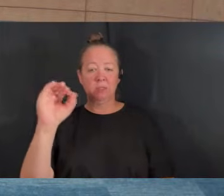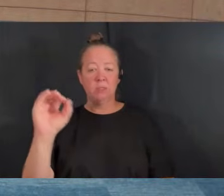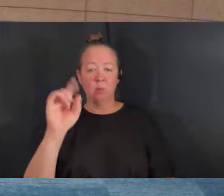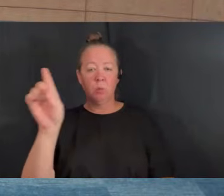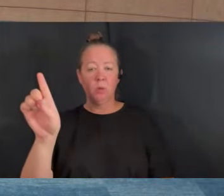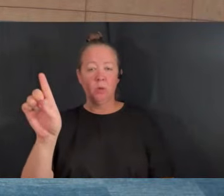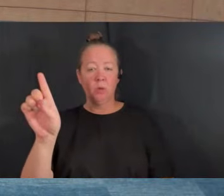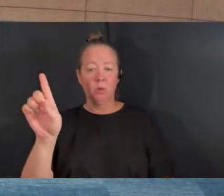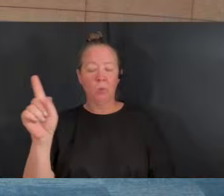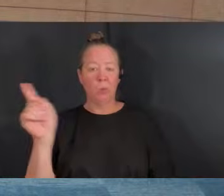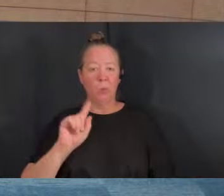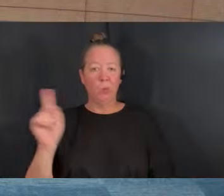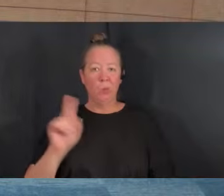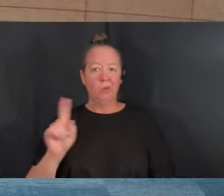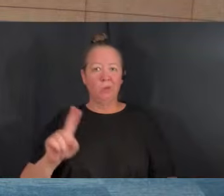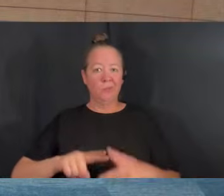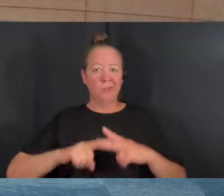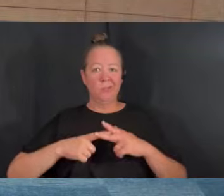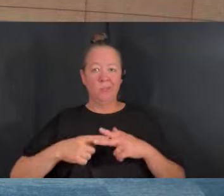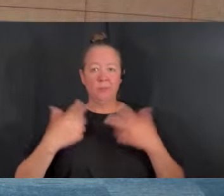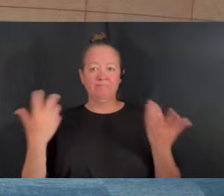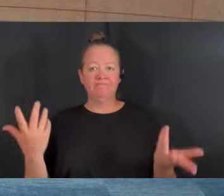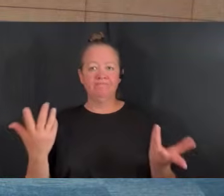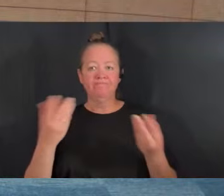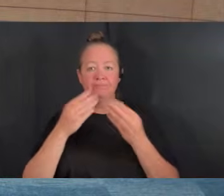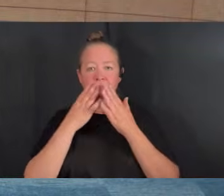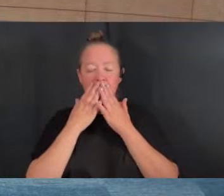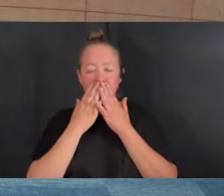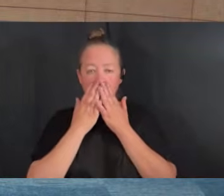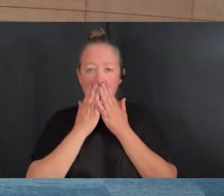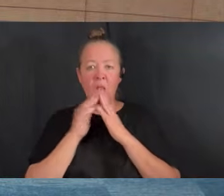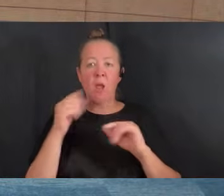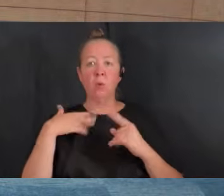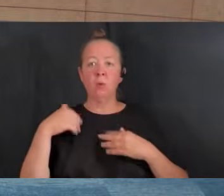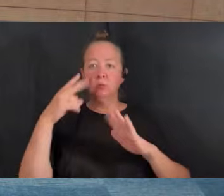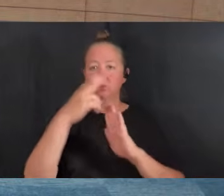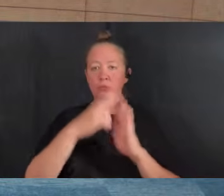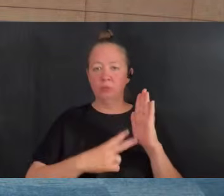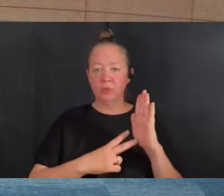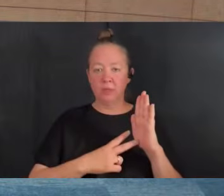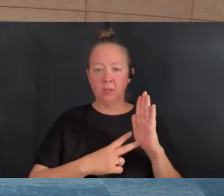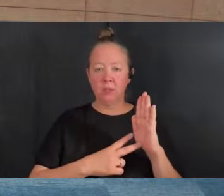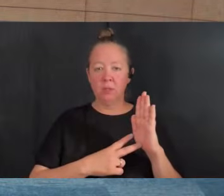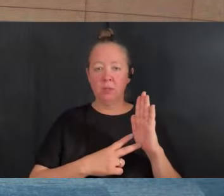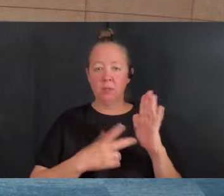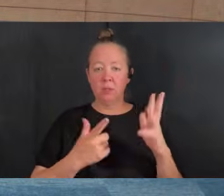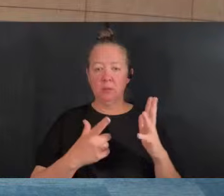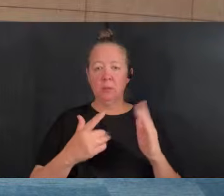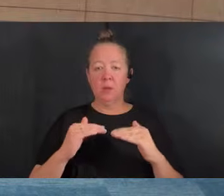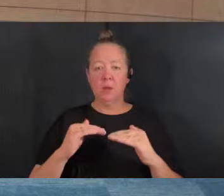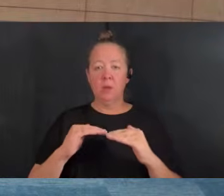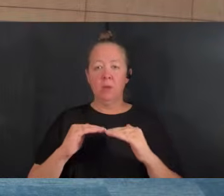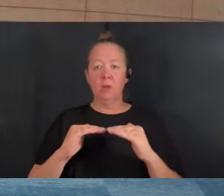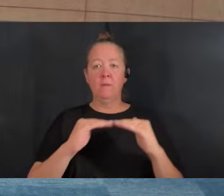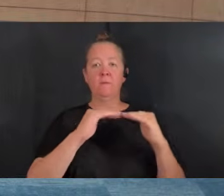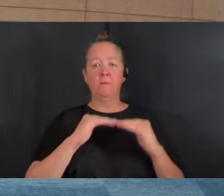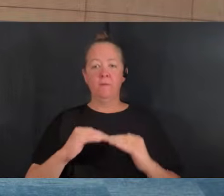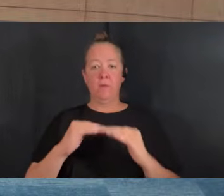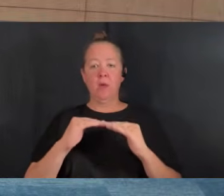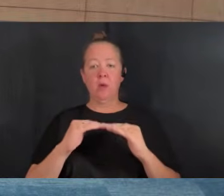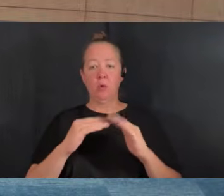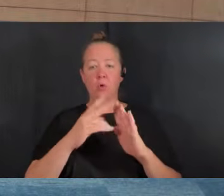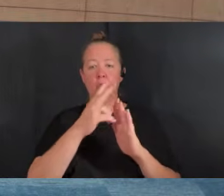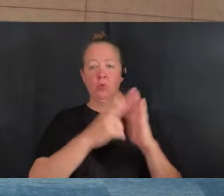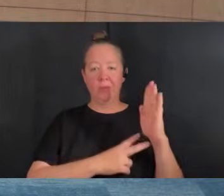Where to begin? Well, I will read the ordinance, a fair reading of the ordinance, and then I'll give a quick